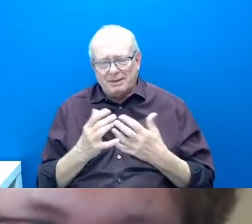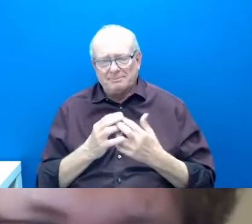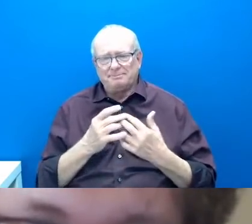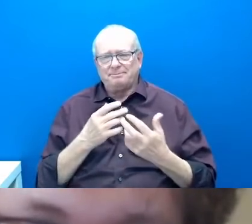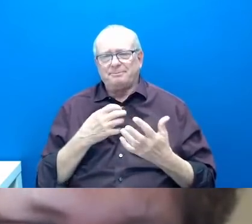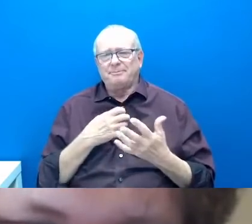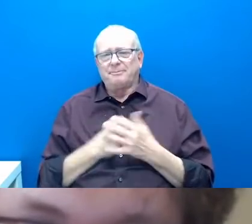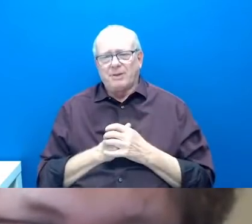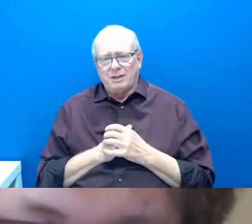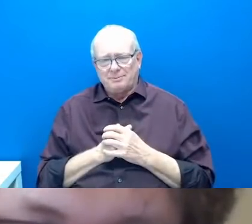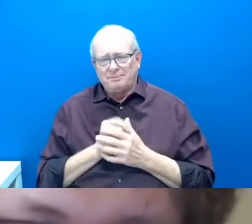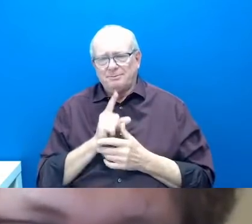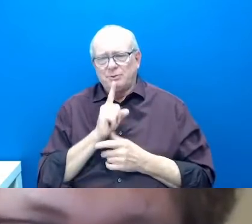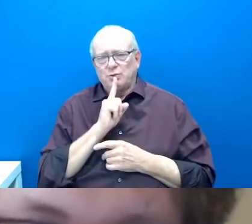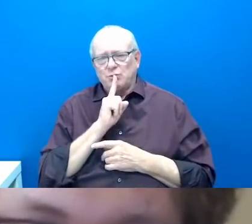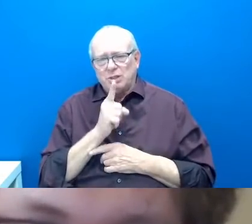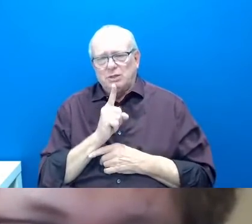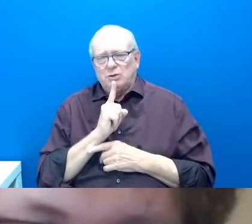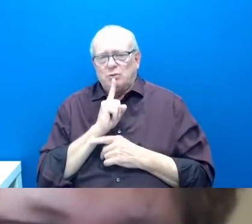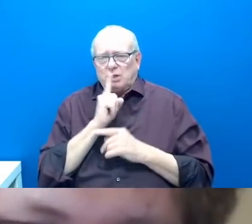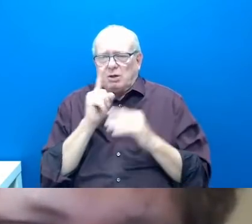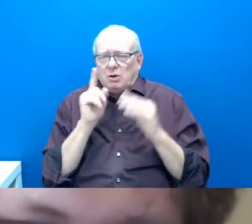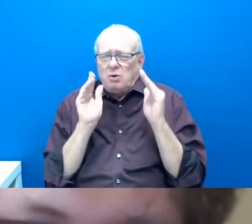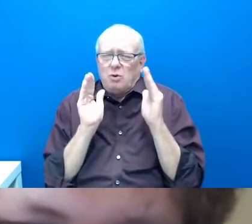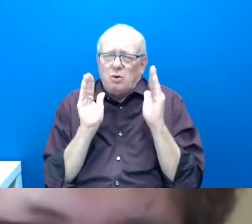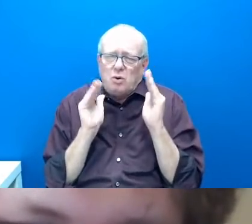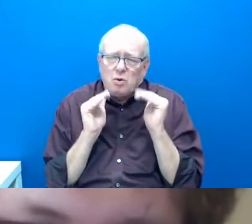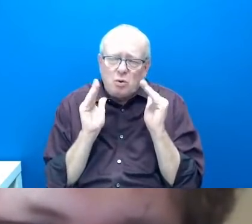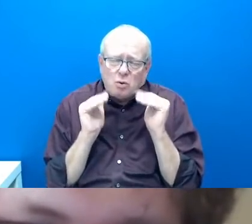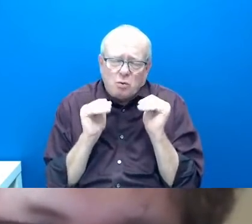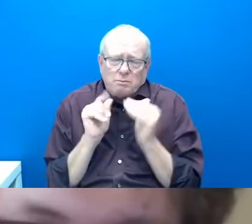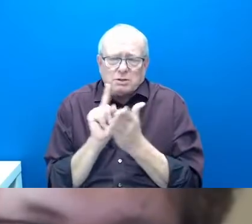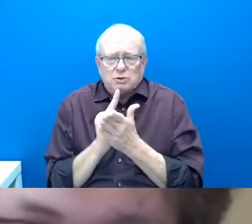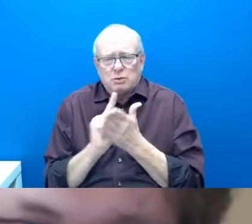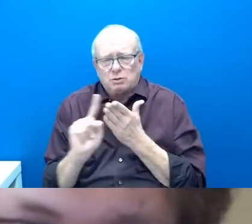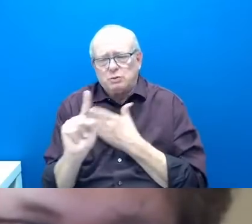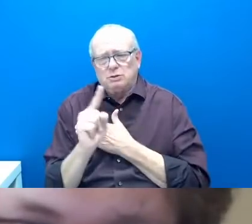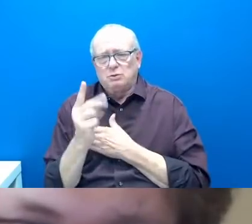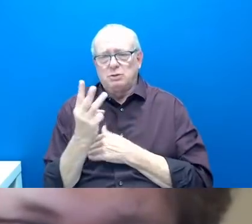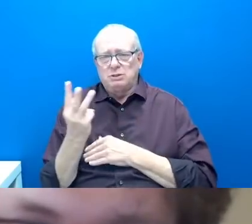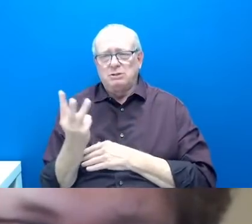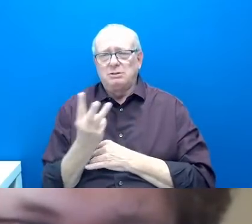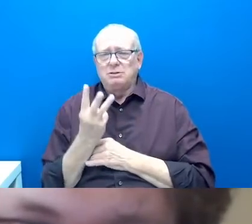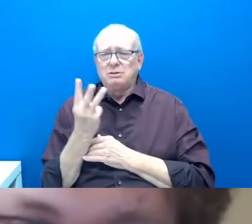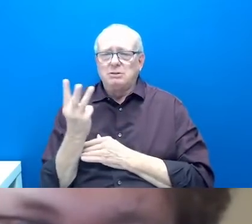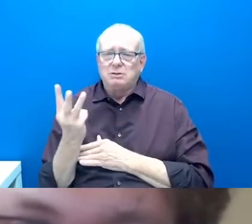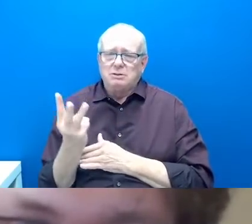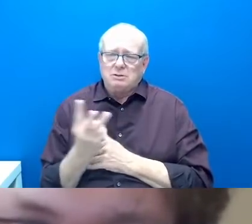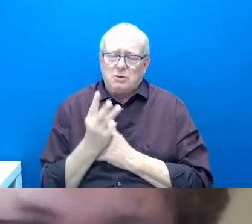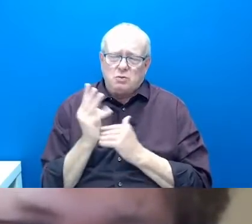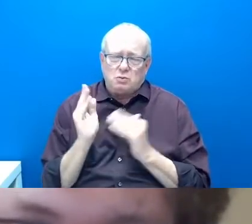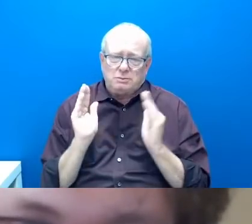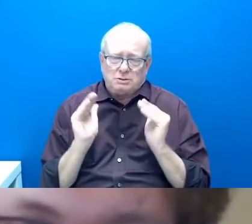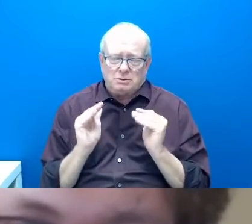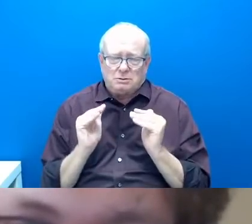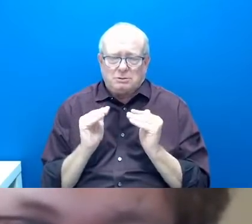really, really hope that next Wednesday is the day